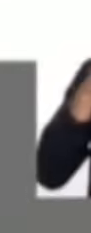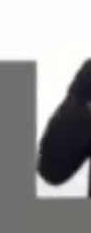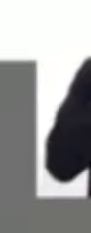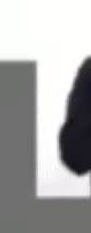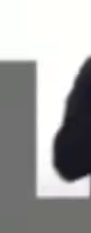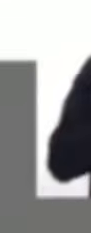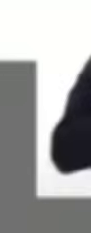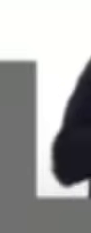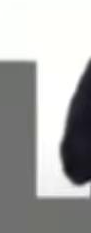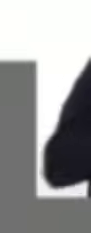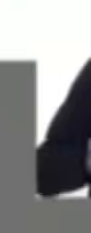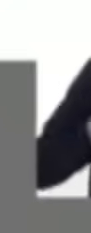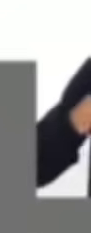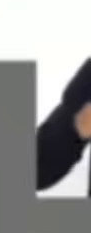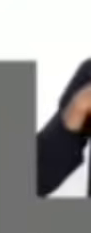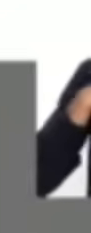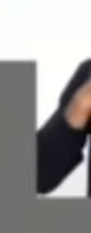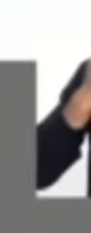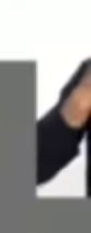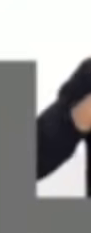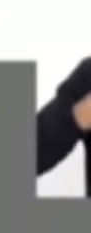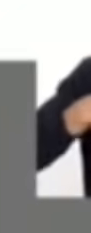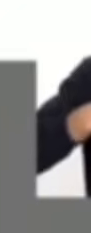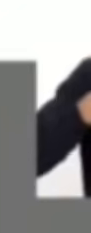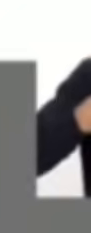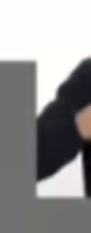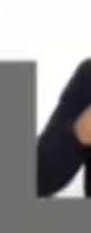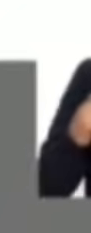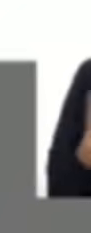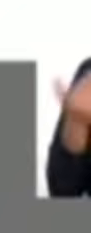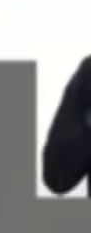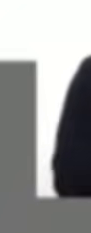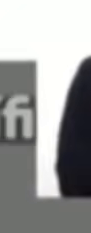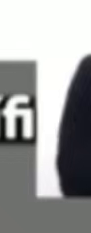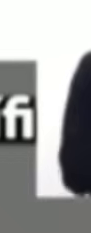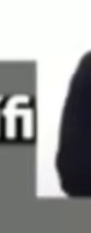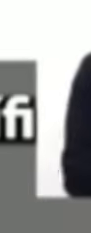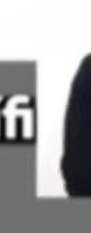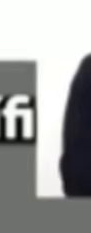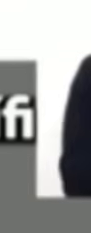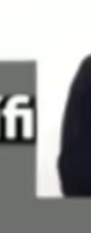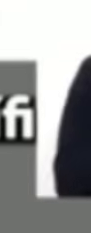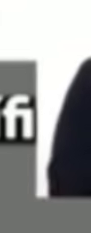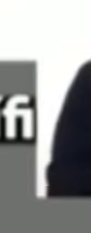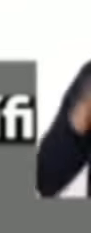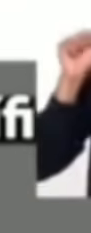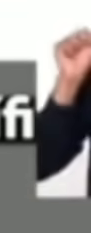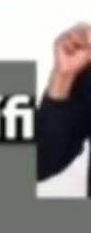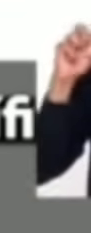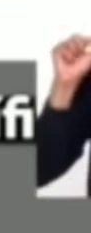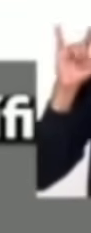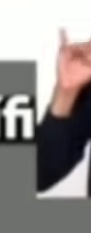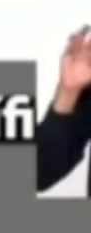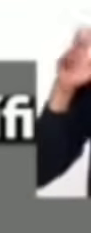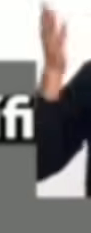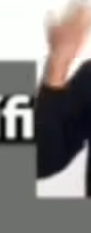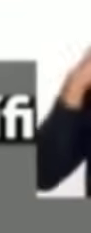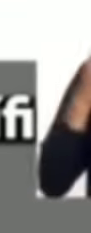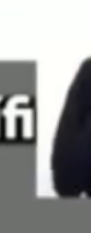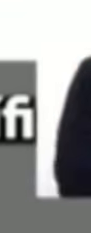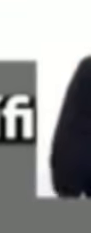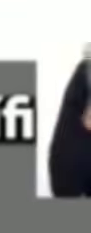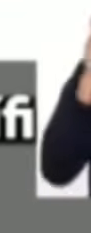Alliance, have worked closely to bring our regions closer together. Singapore started its journey with the Pacific